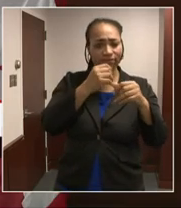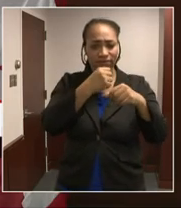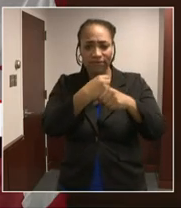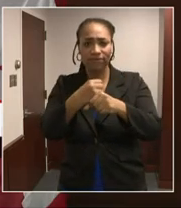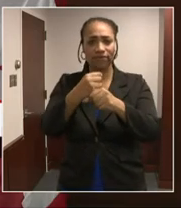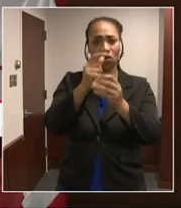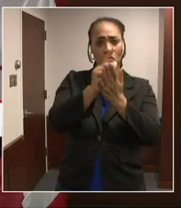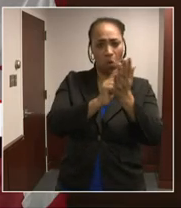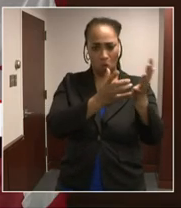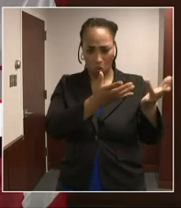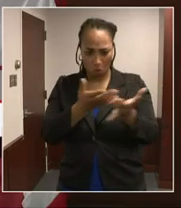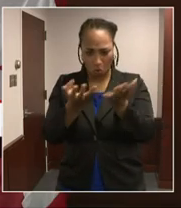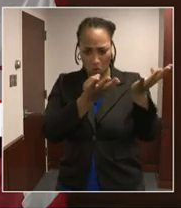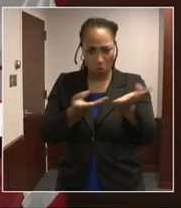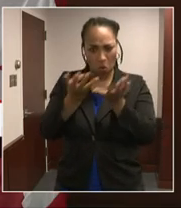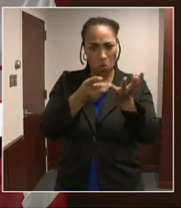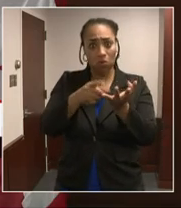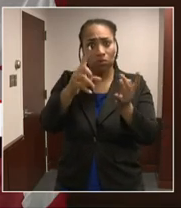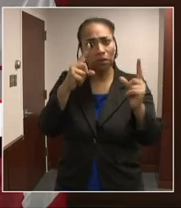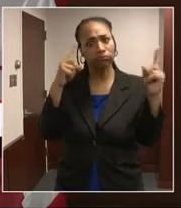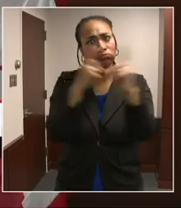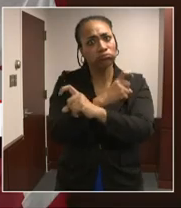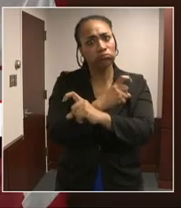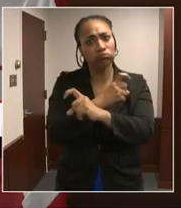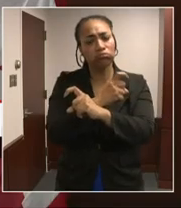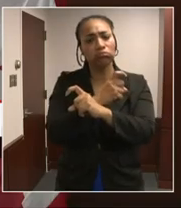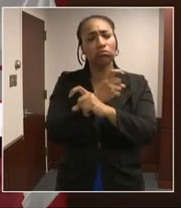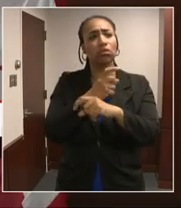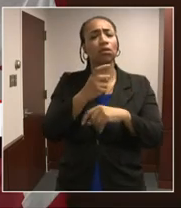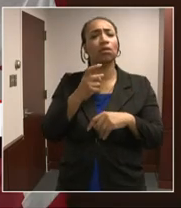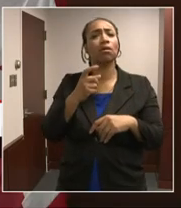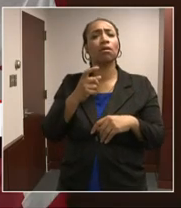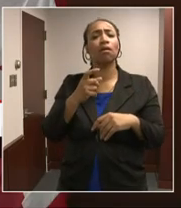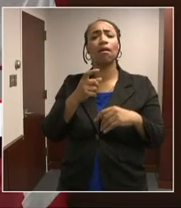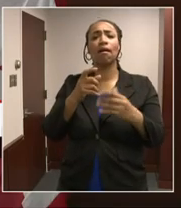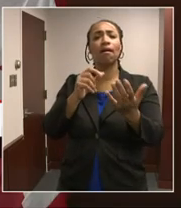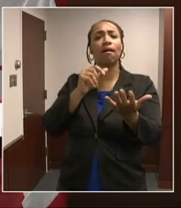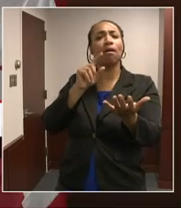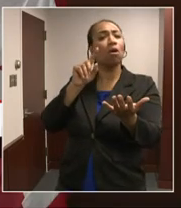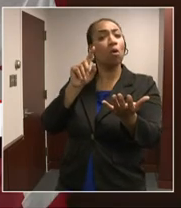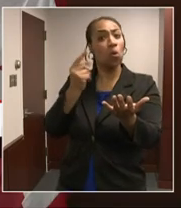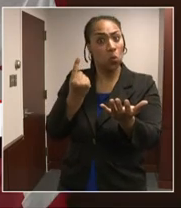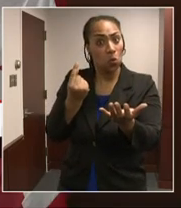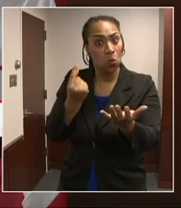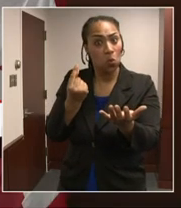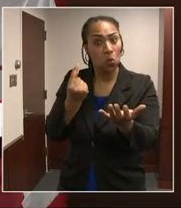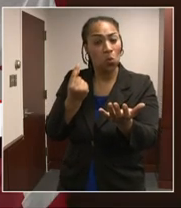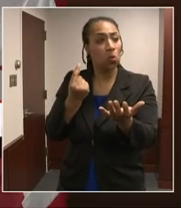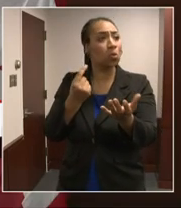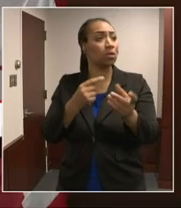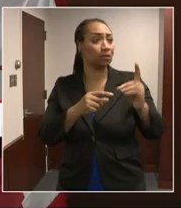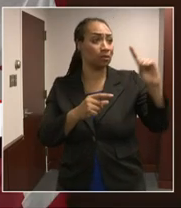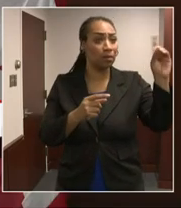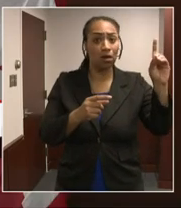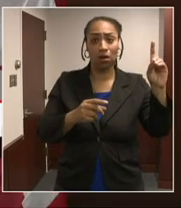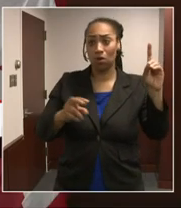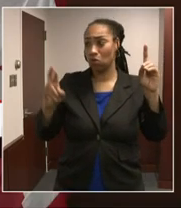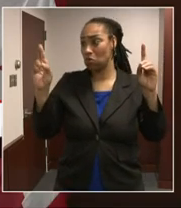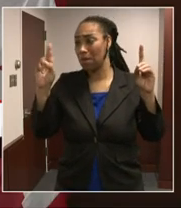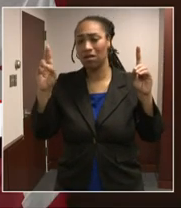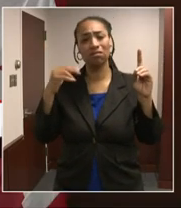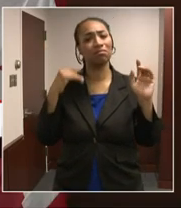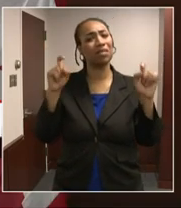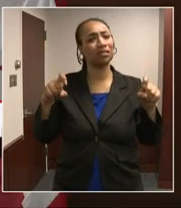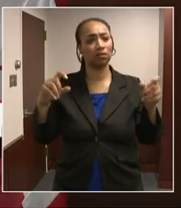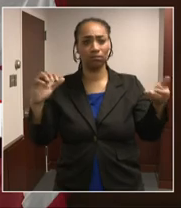so we continue to work in a bipartisan way on the Hill with members of the House and members of the